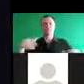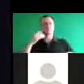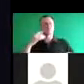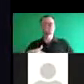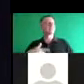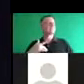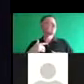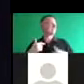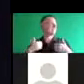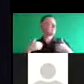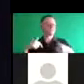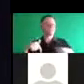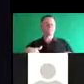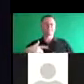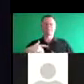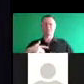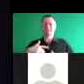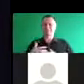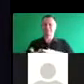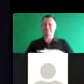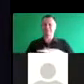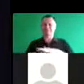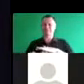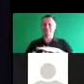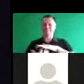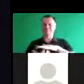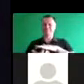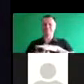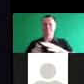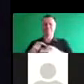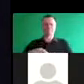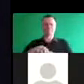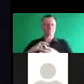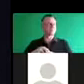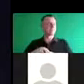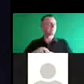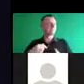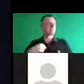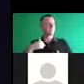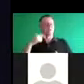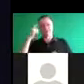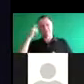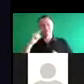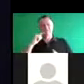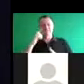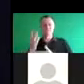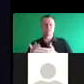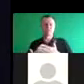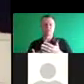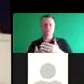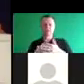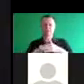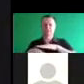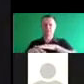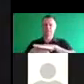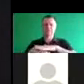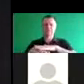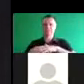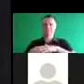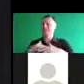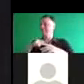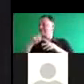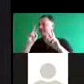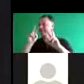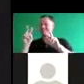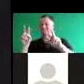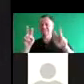somewhere else. And you're always really aware of the links and the ideas and the stories that just hover, and they can't be touched and they're not tangible, but